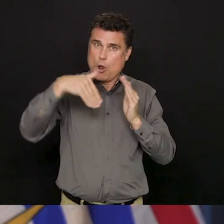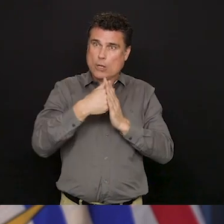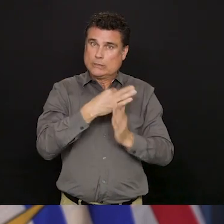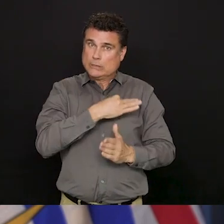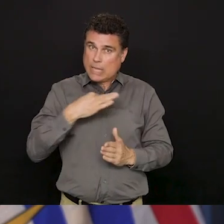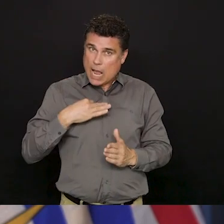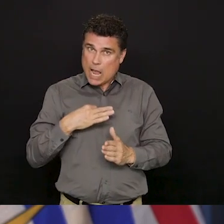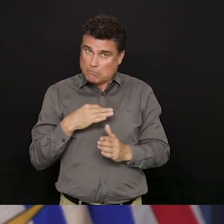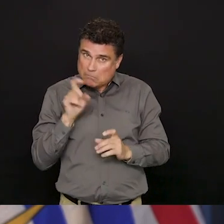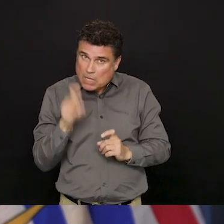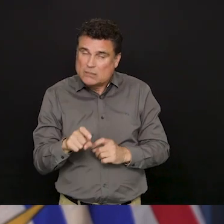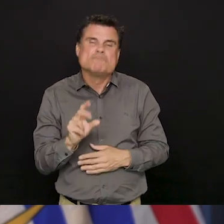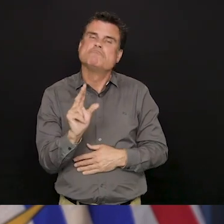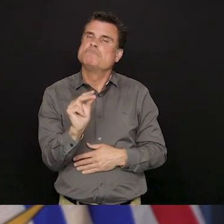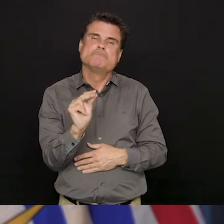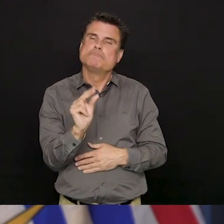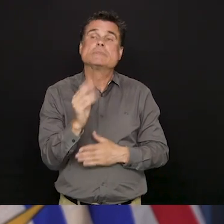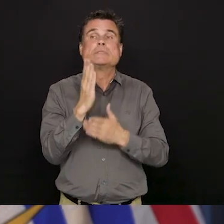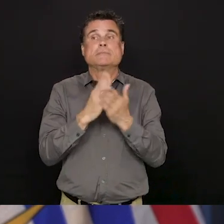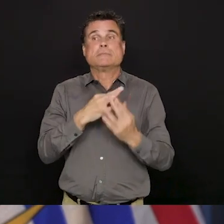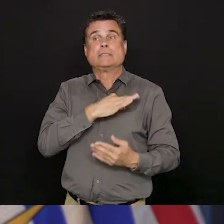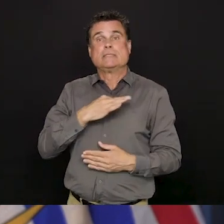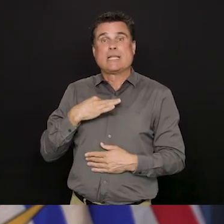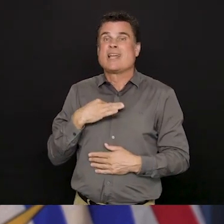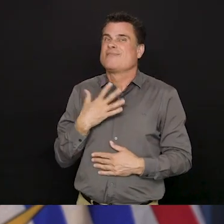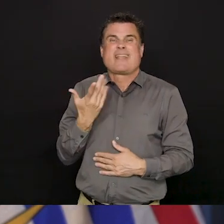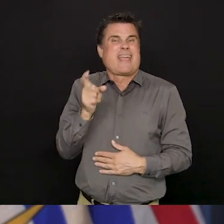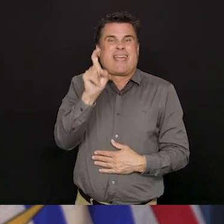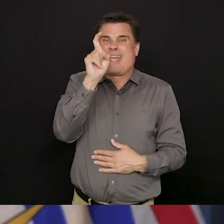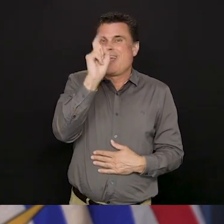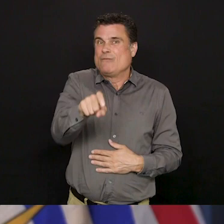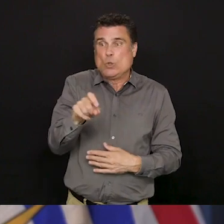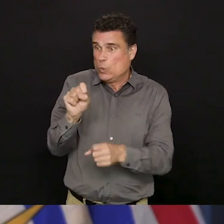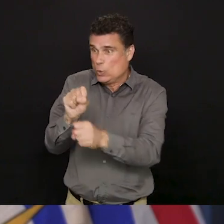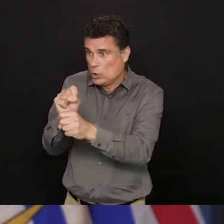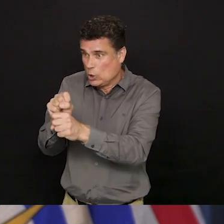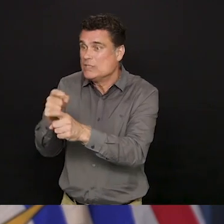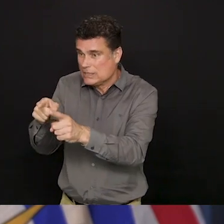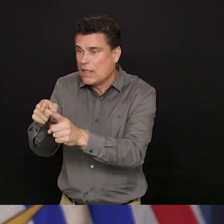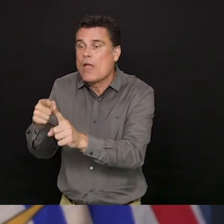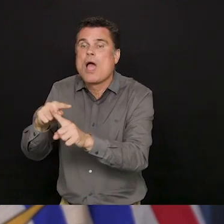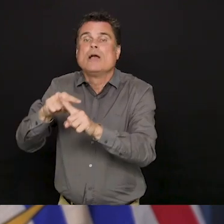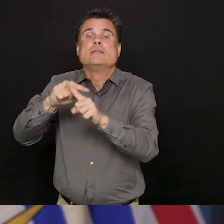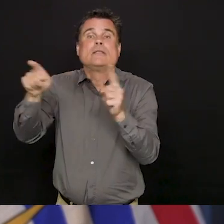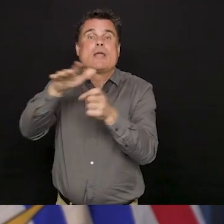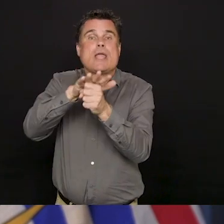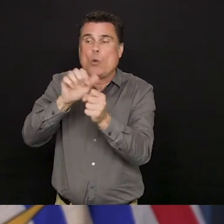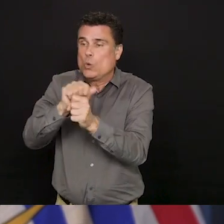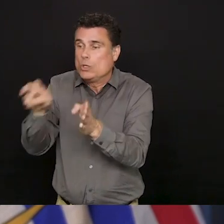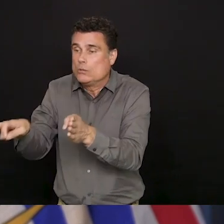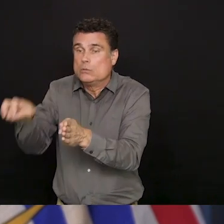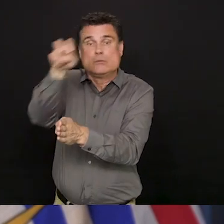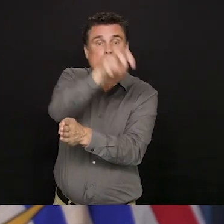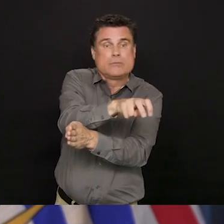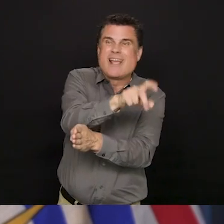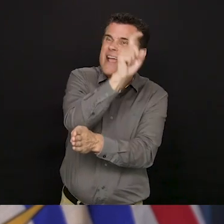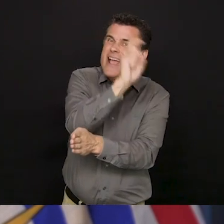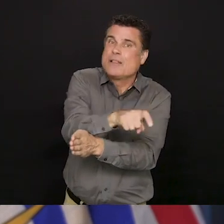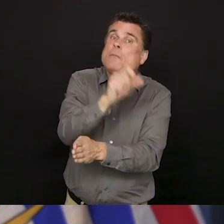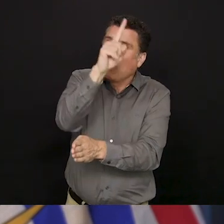go between facilities, recognizing that they need to do it with all the precautions that we have put in